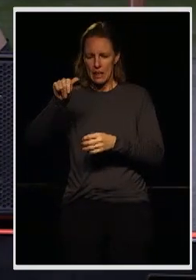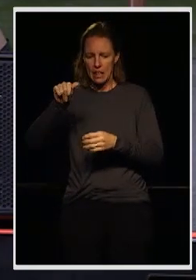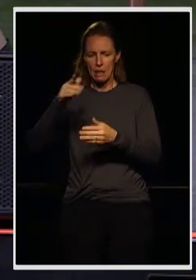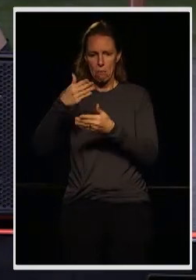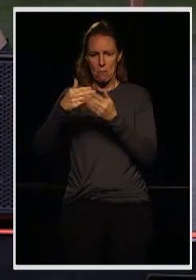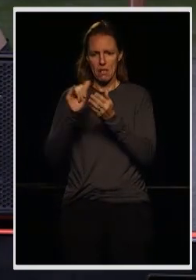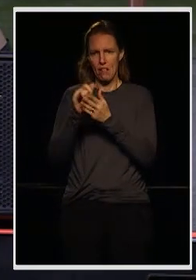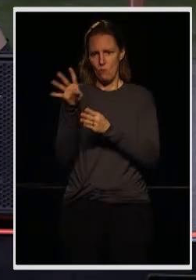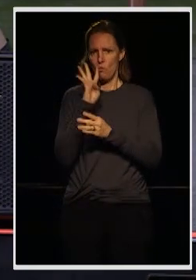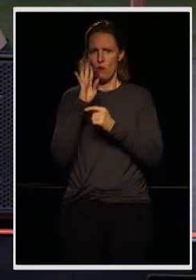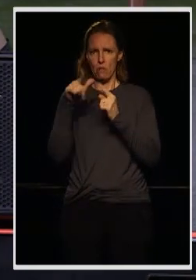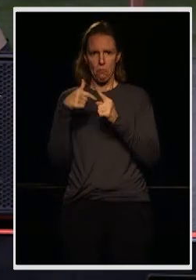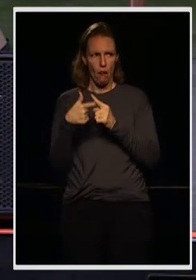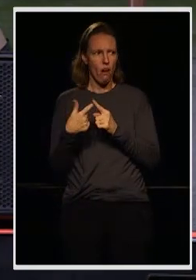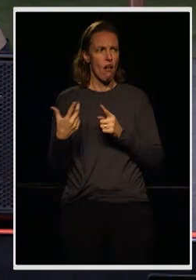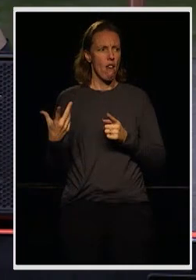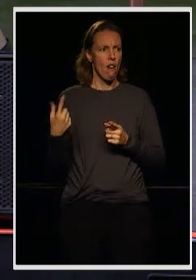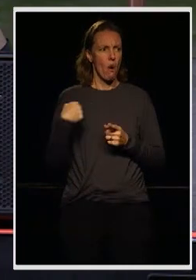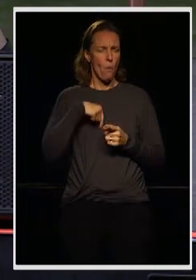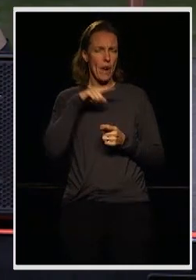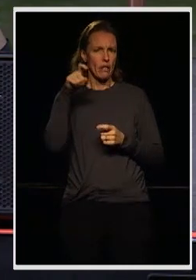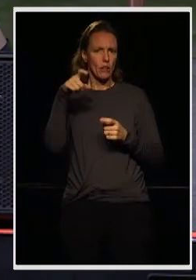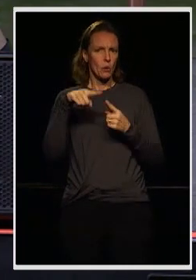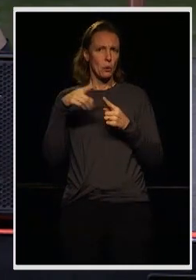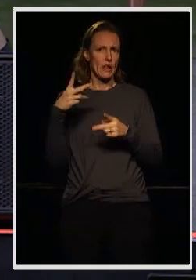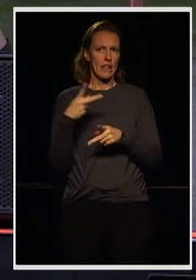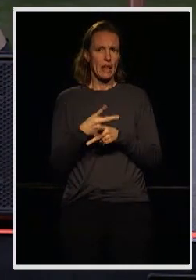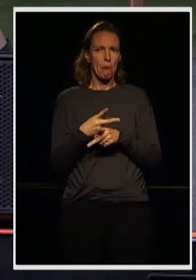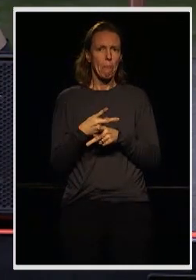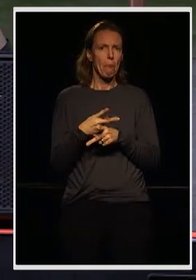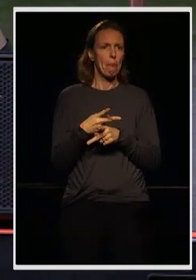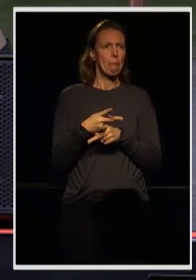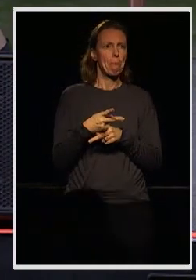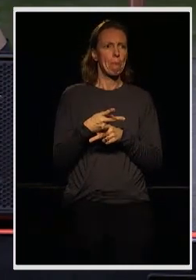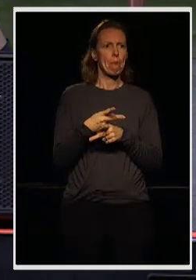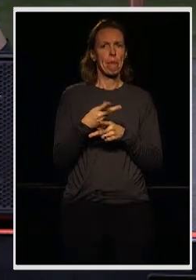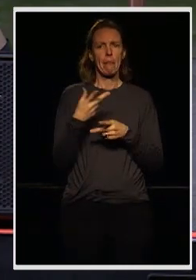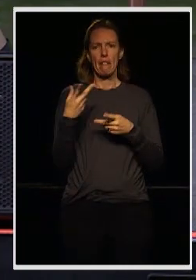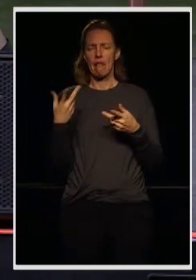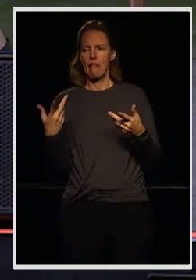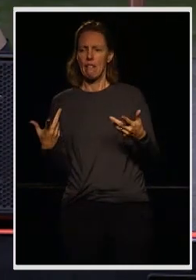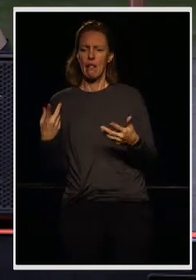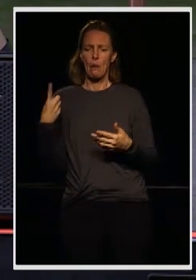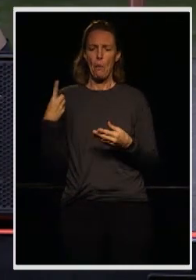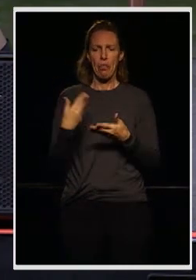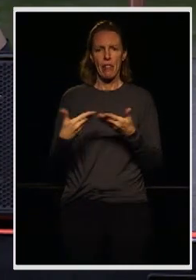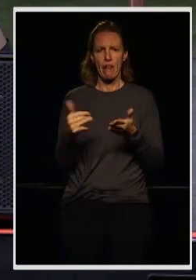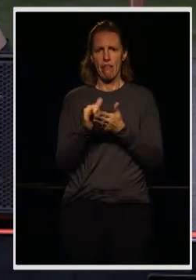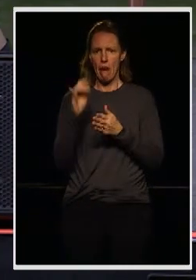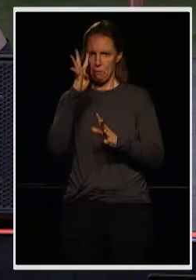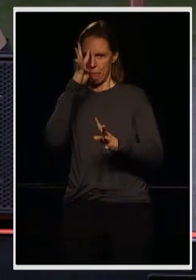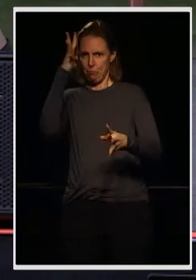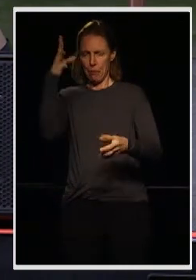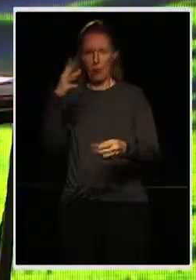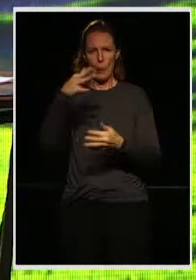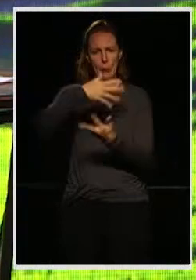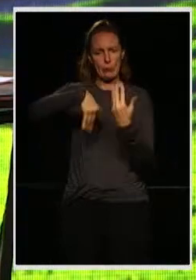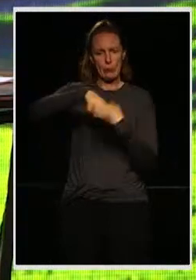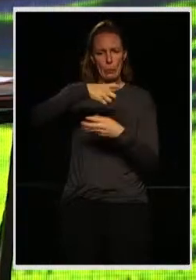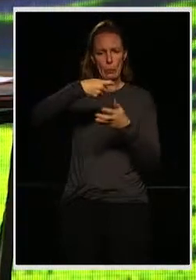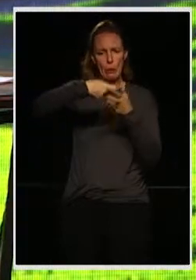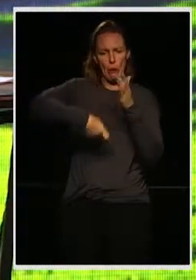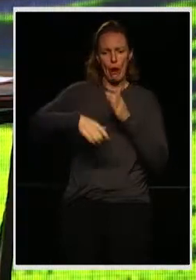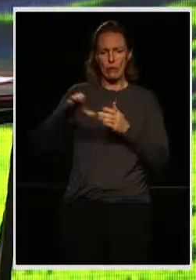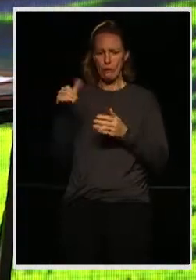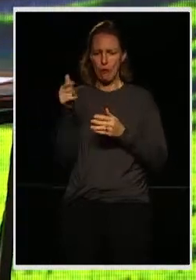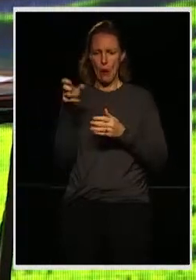So we need to keep, so one thing that, you know, as you brought up the social cost of carbon, there's this